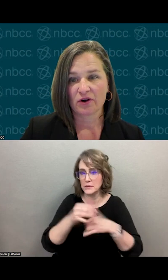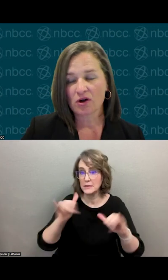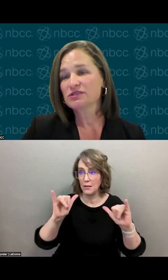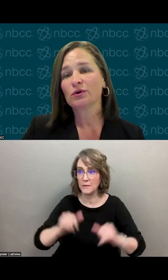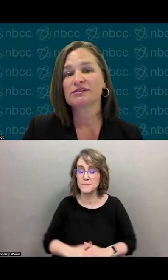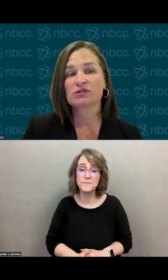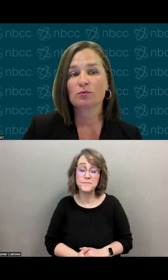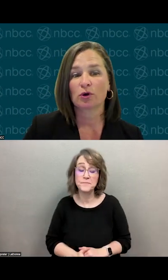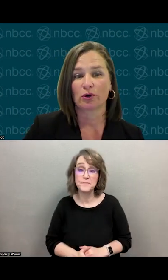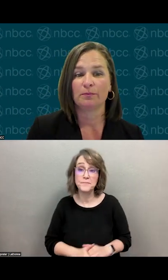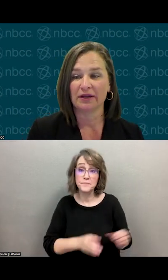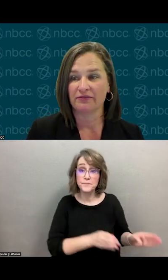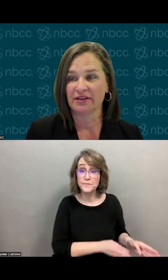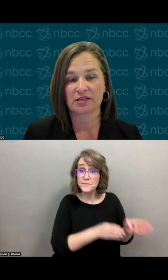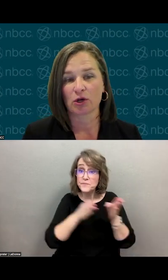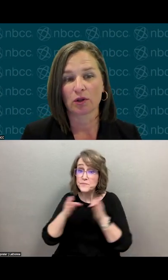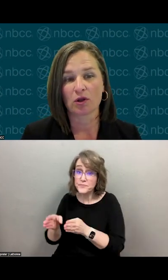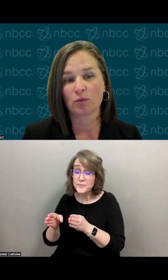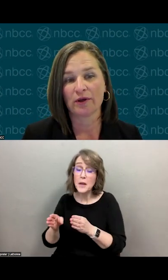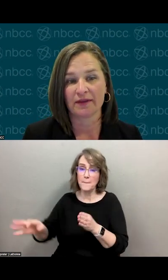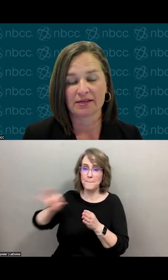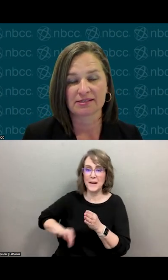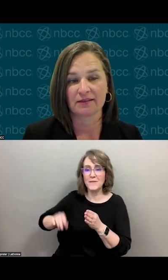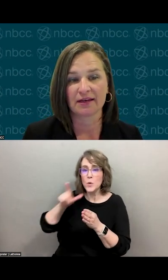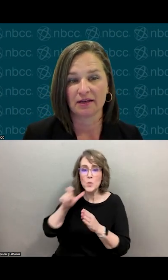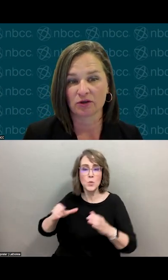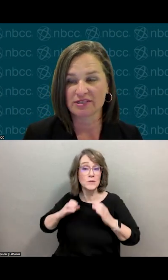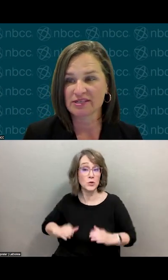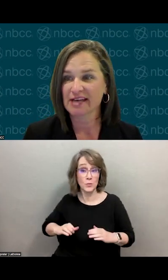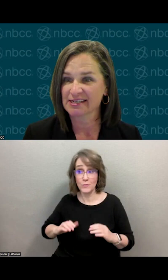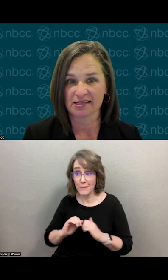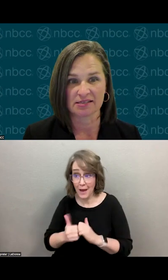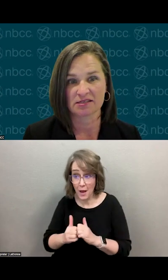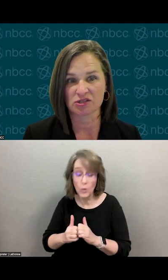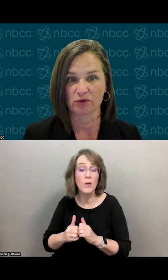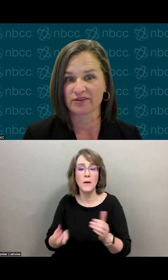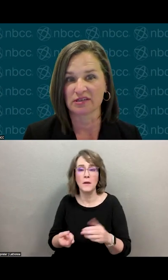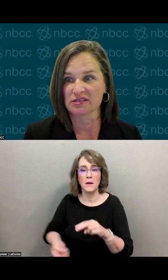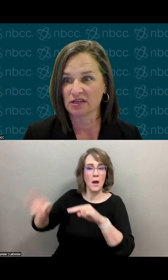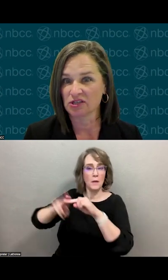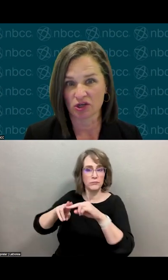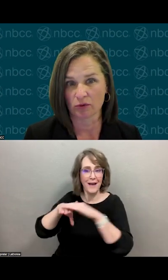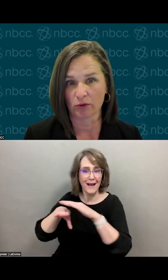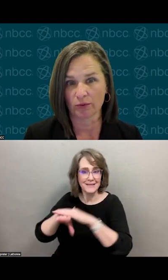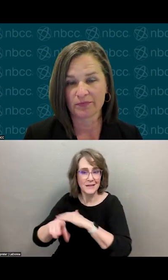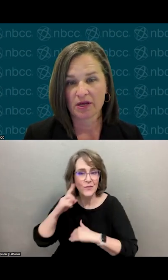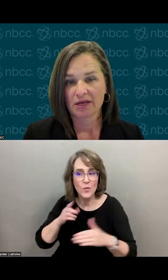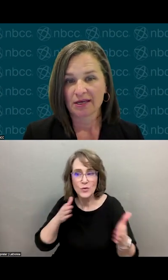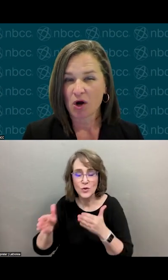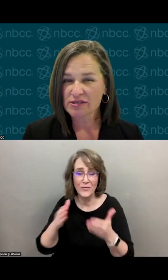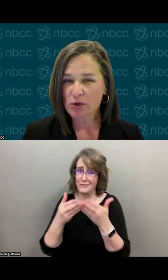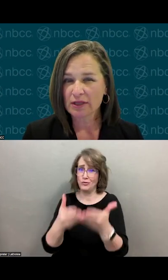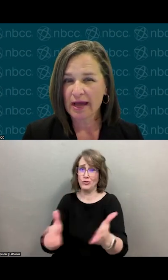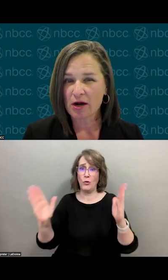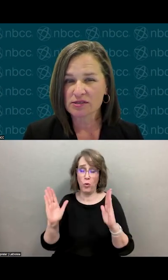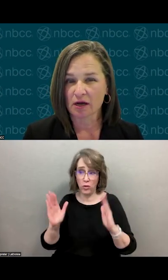There are also consumer benefits that go along with this, in that it increases access to services in general. It